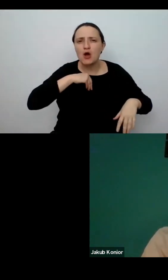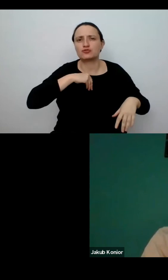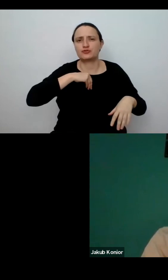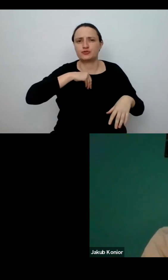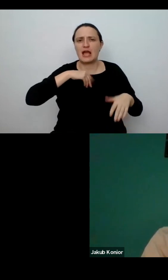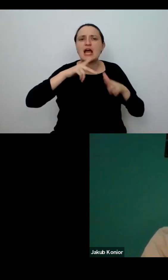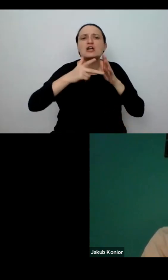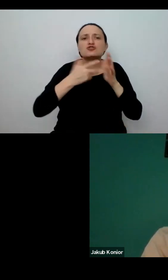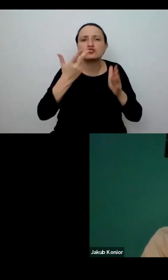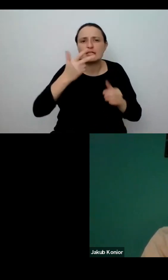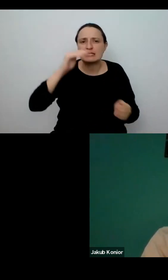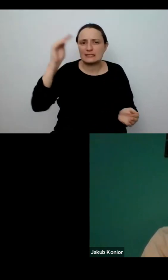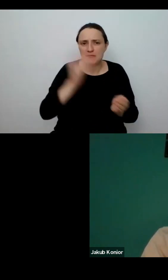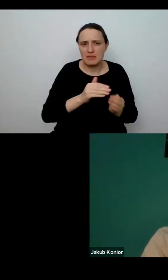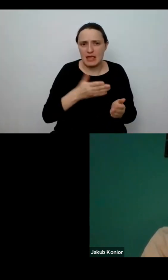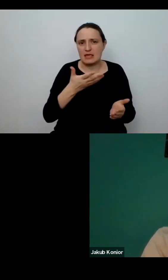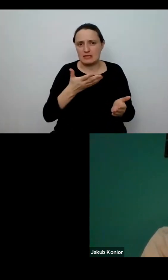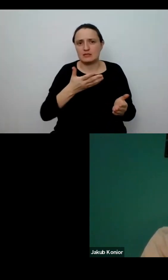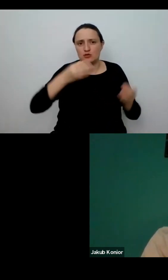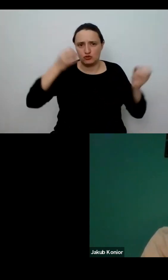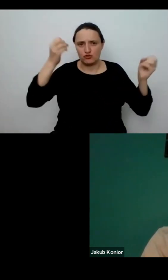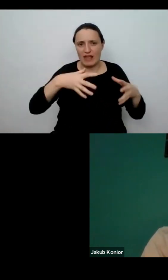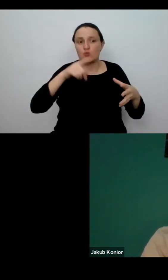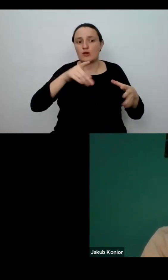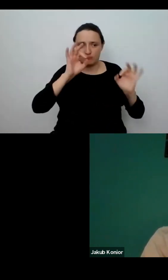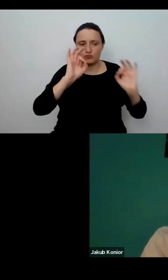less light to illuminate, but not also